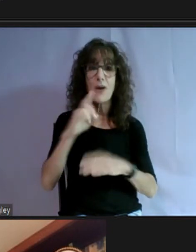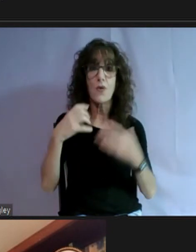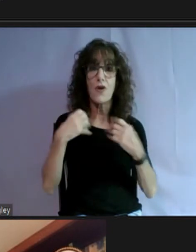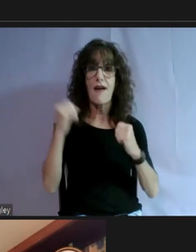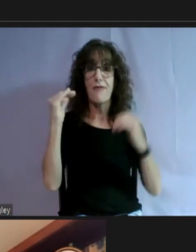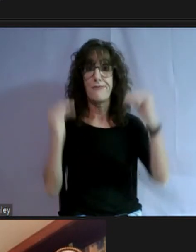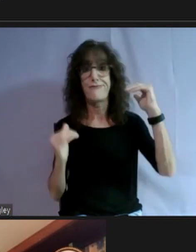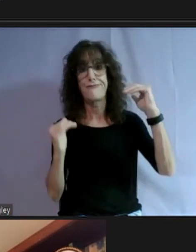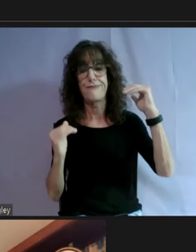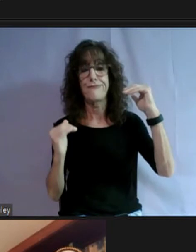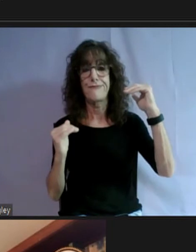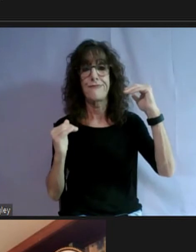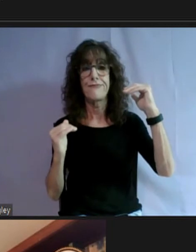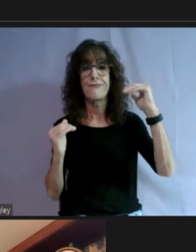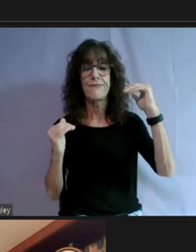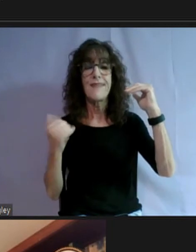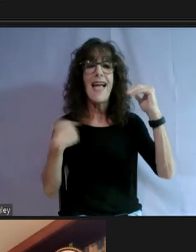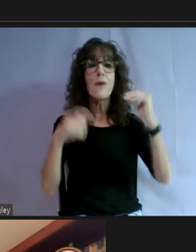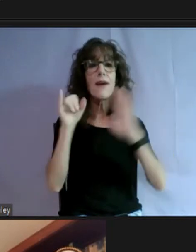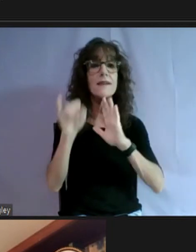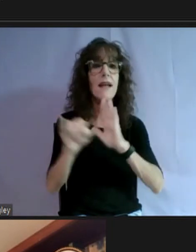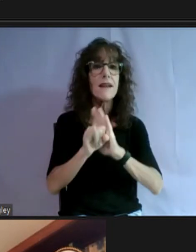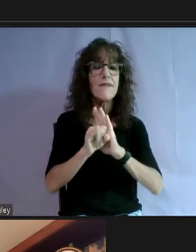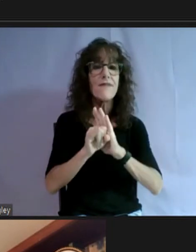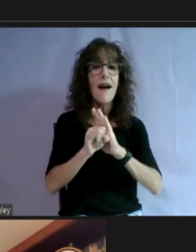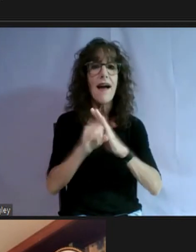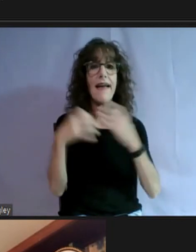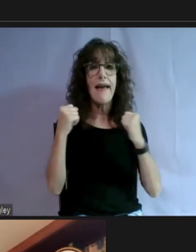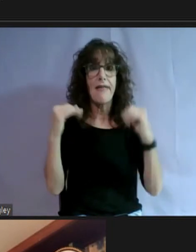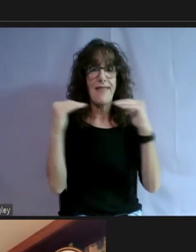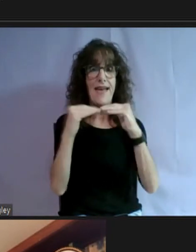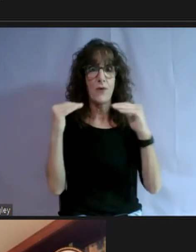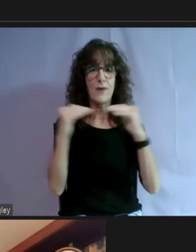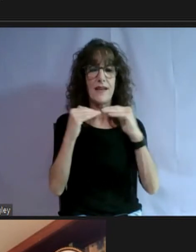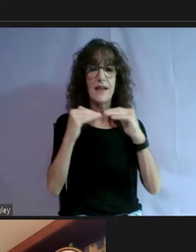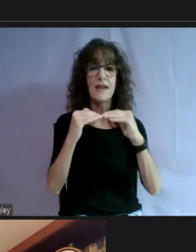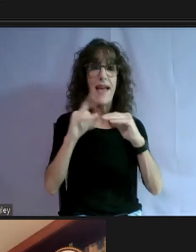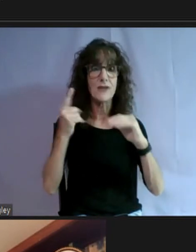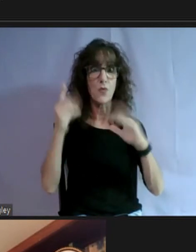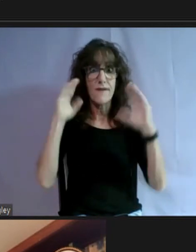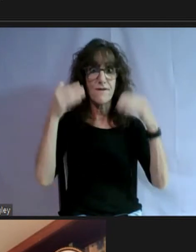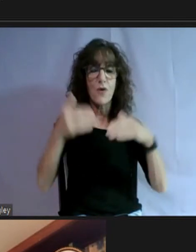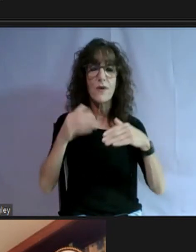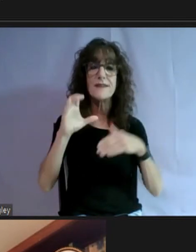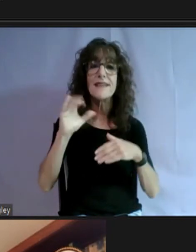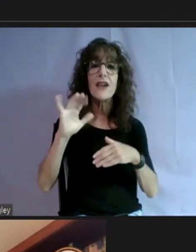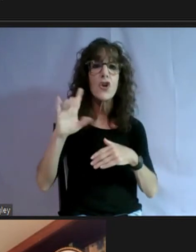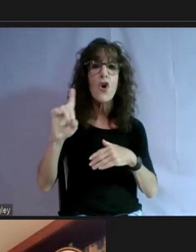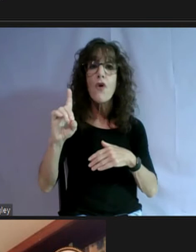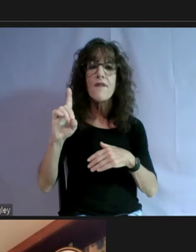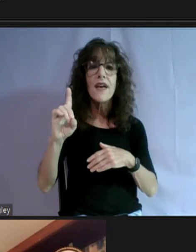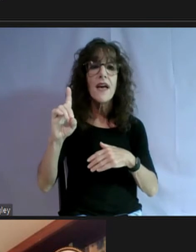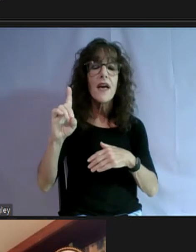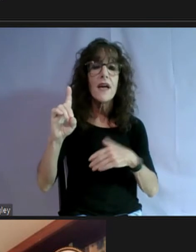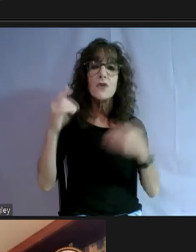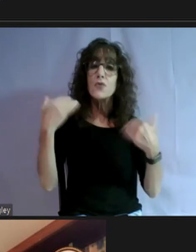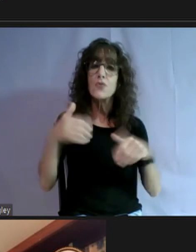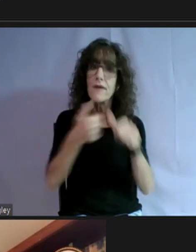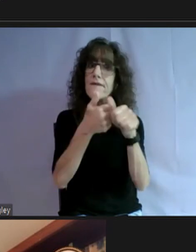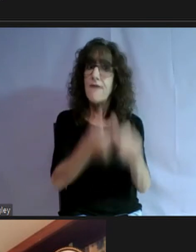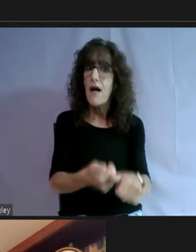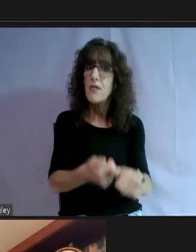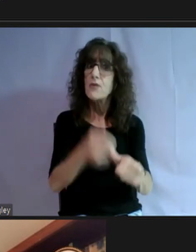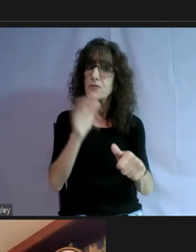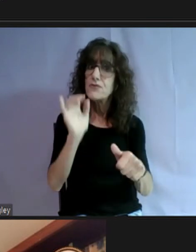and we had identified health equity as a focus, and COVID really just tracks along those lines that